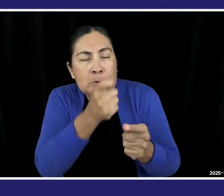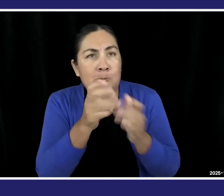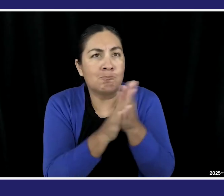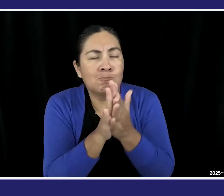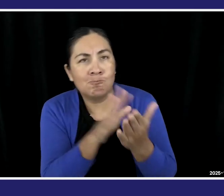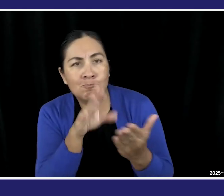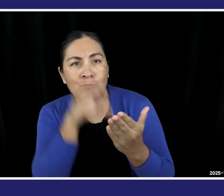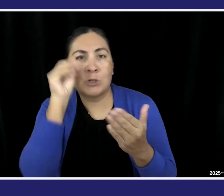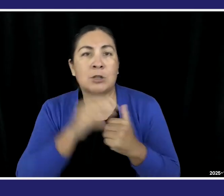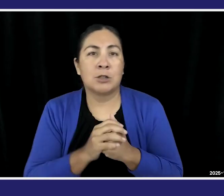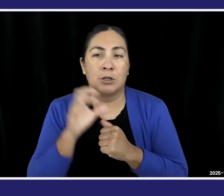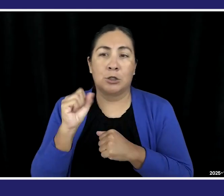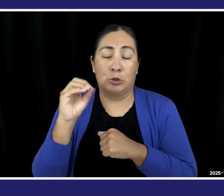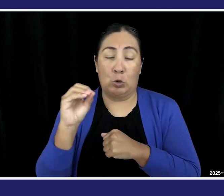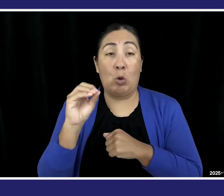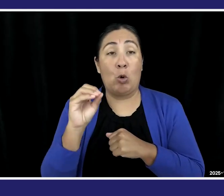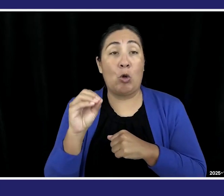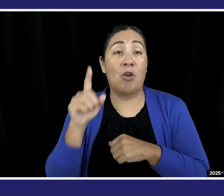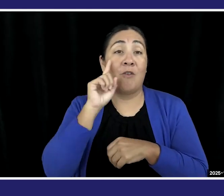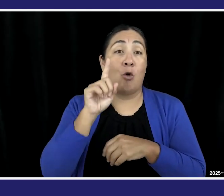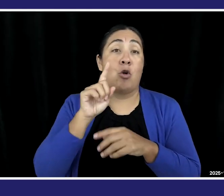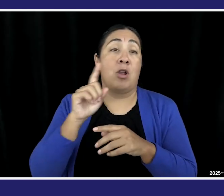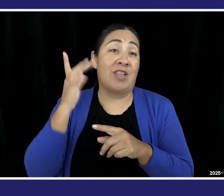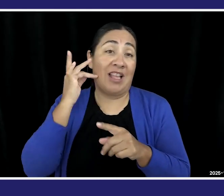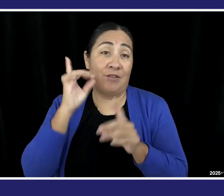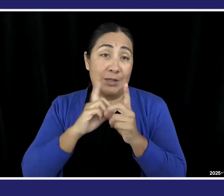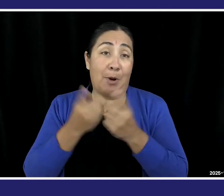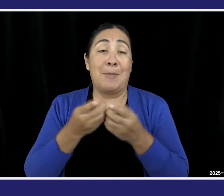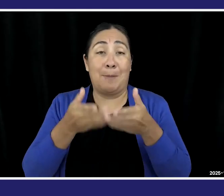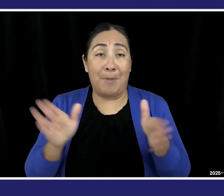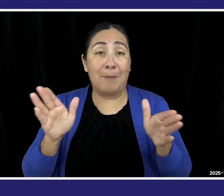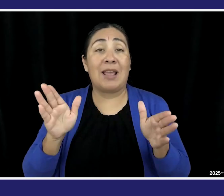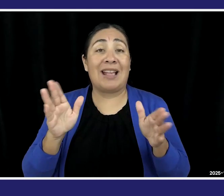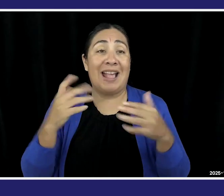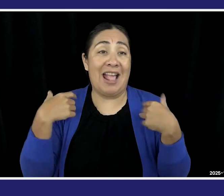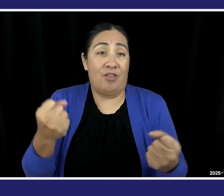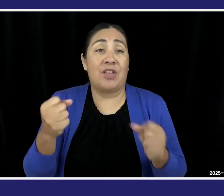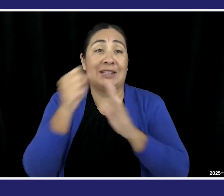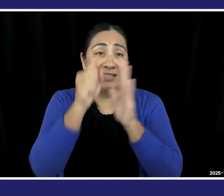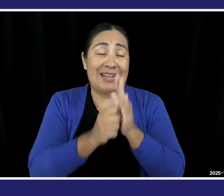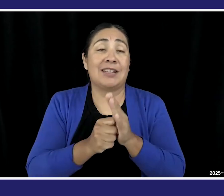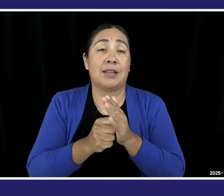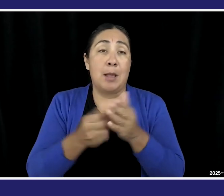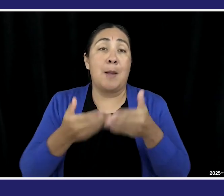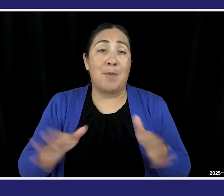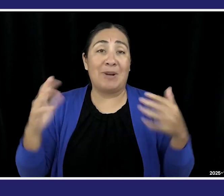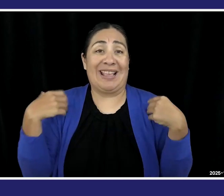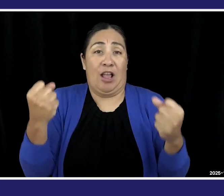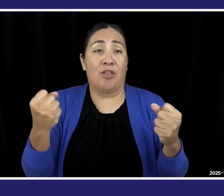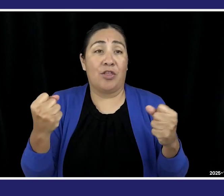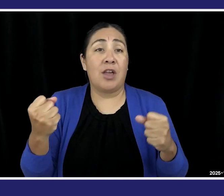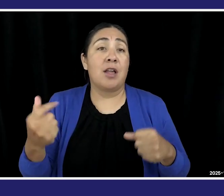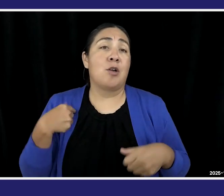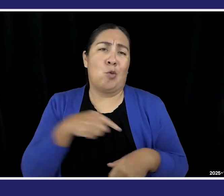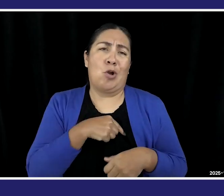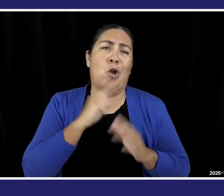director of the California Department of Public Health and the State Public Health Officer. I've been in this role since February. And I oversee our efforts to protect and promote the health of